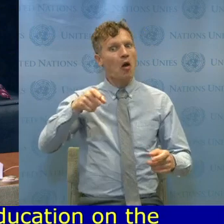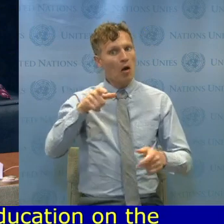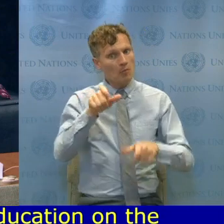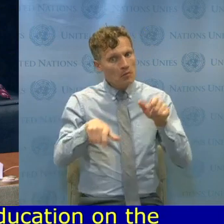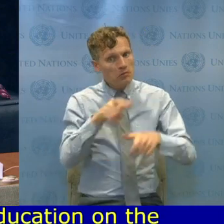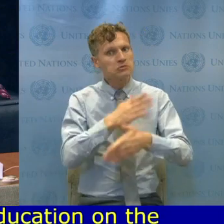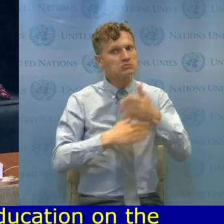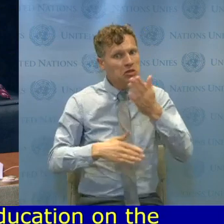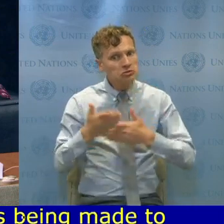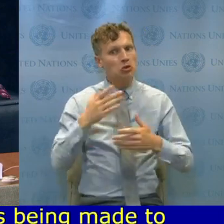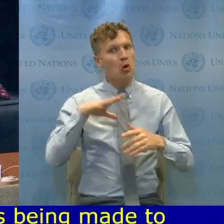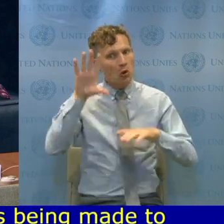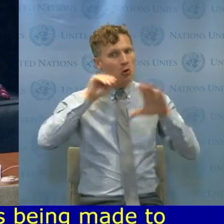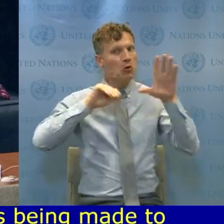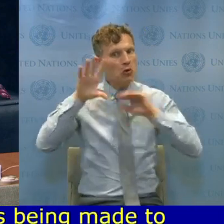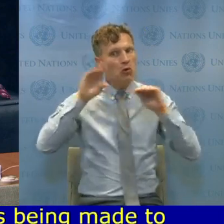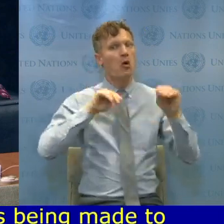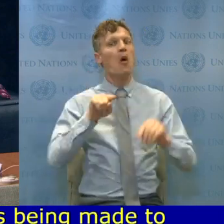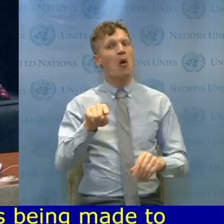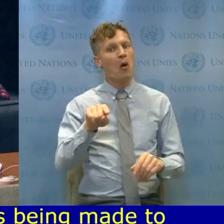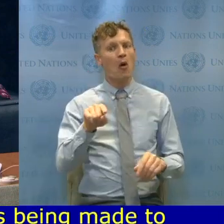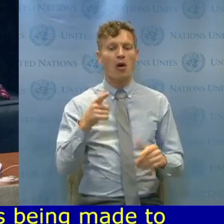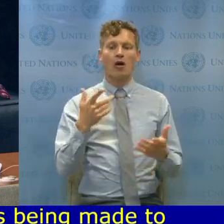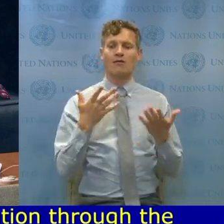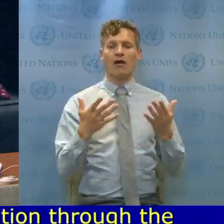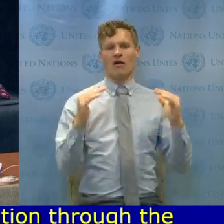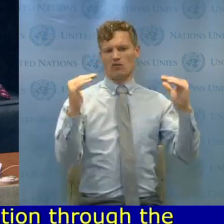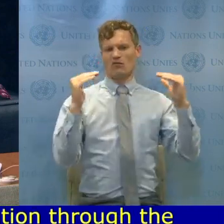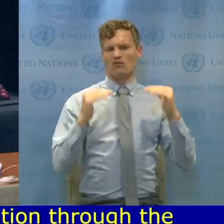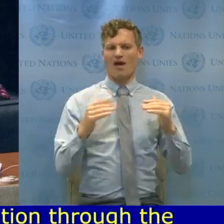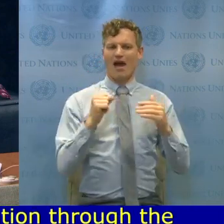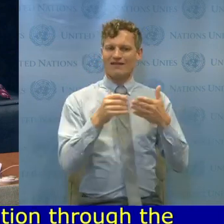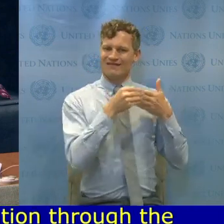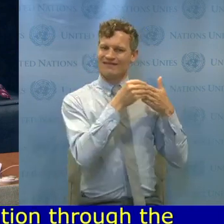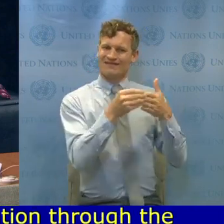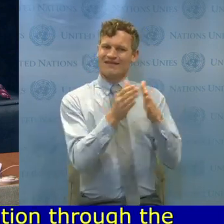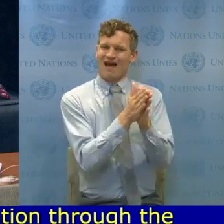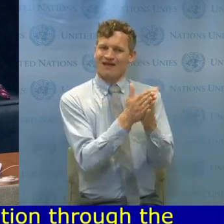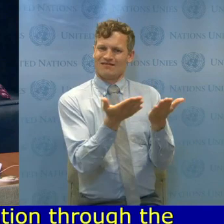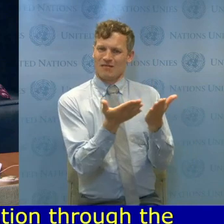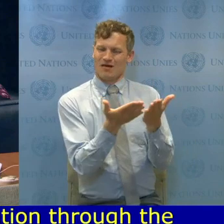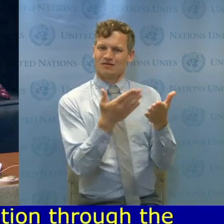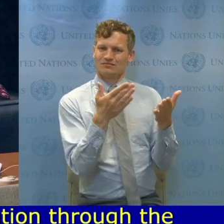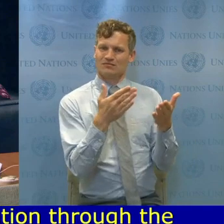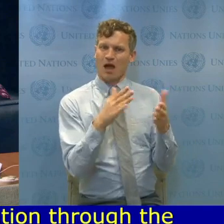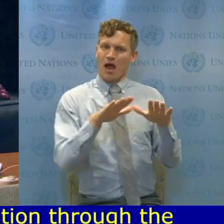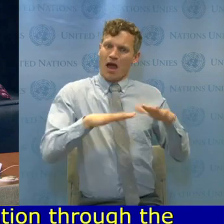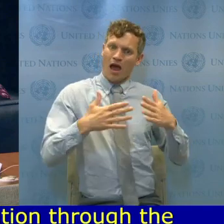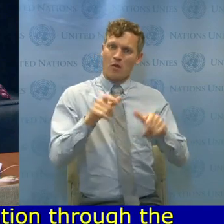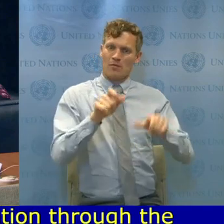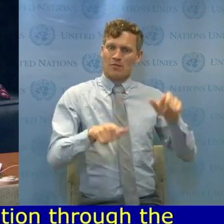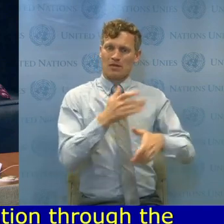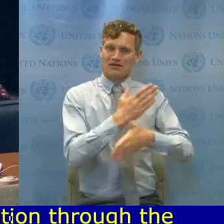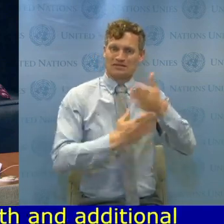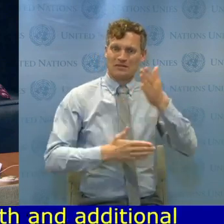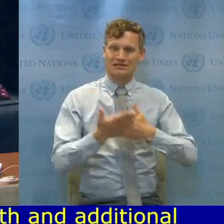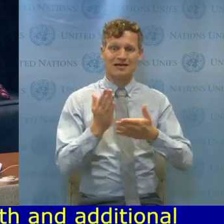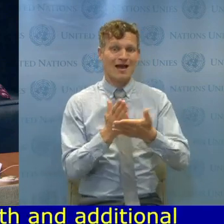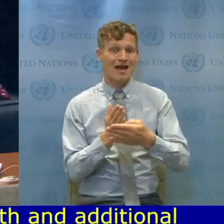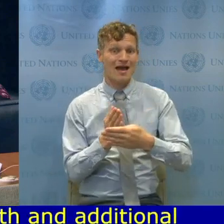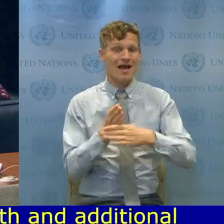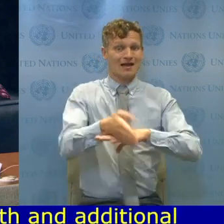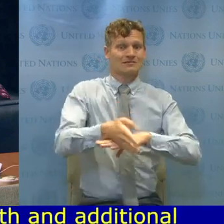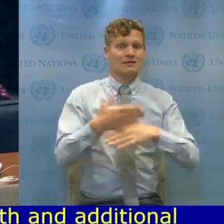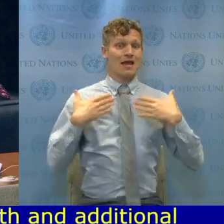persons with disabilities to access health and nutritional information. In conclusion, we are continuing to pursue and